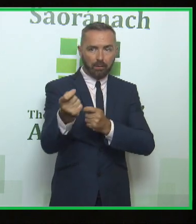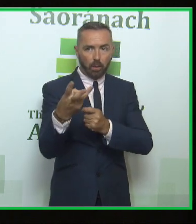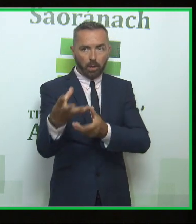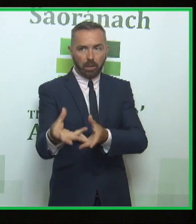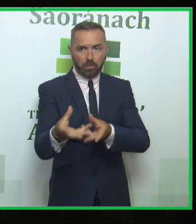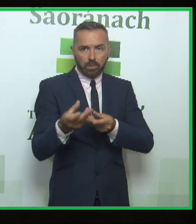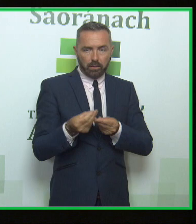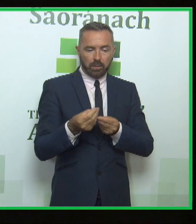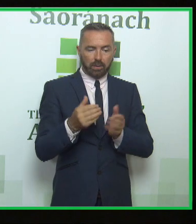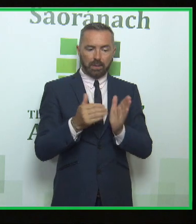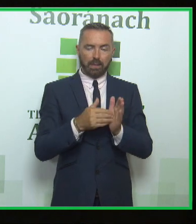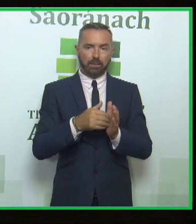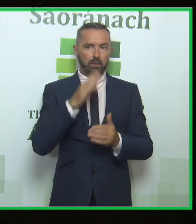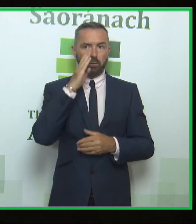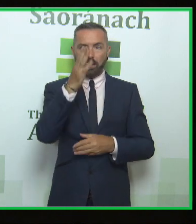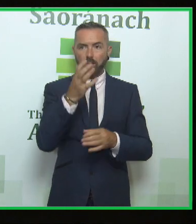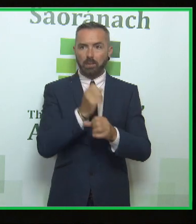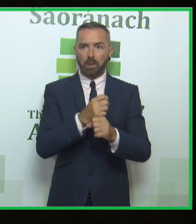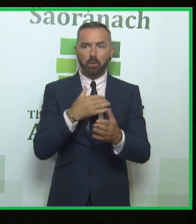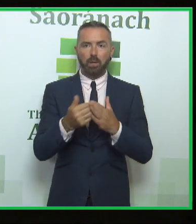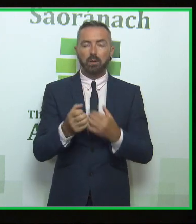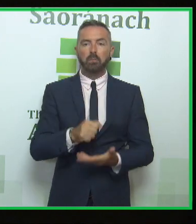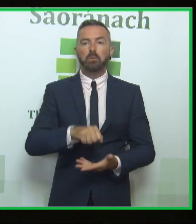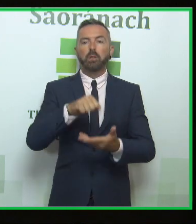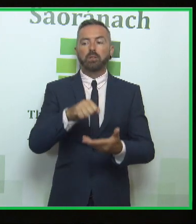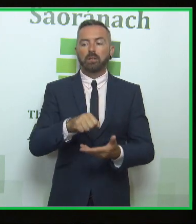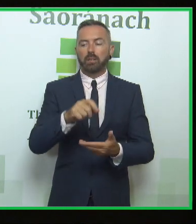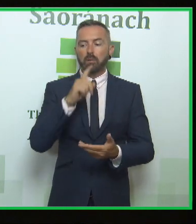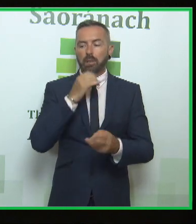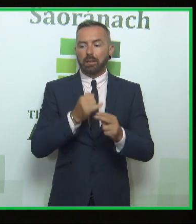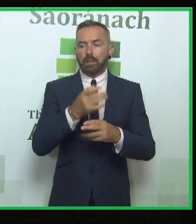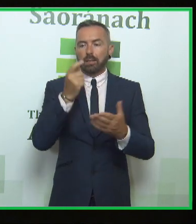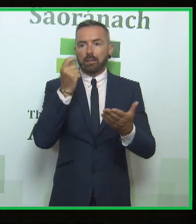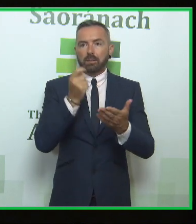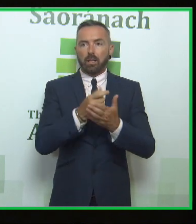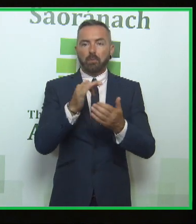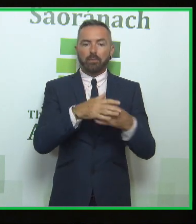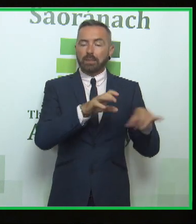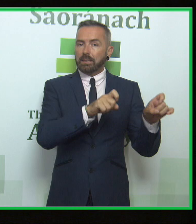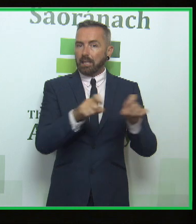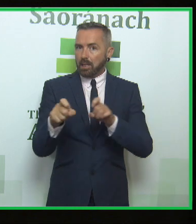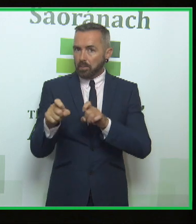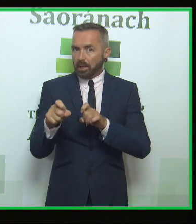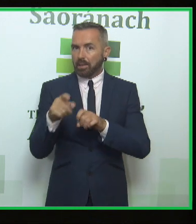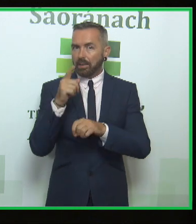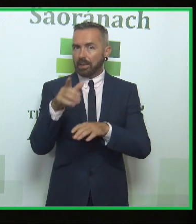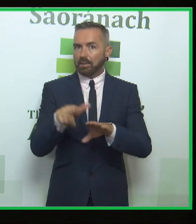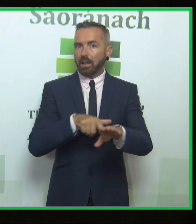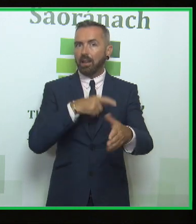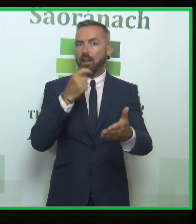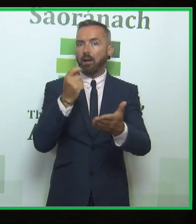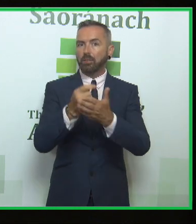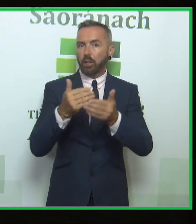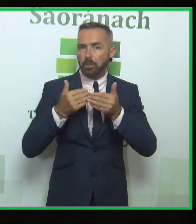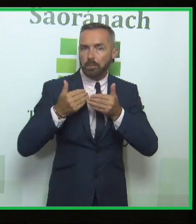be about budgets, but ultimately in this time of sustainability, that is the kind of long game. And